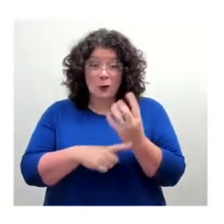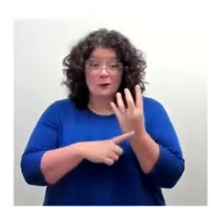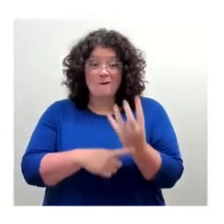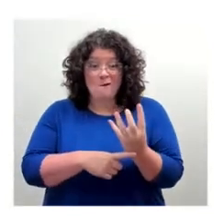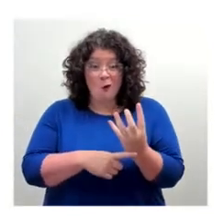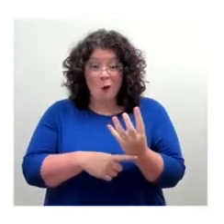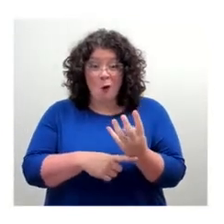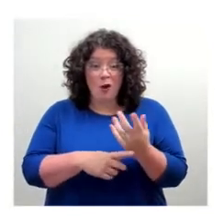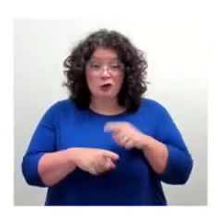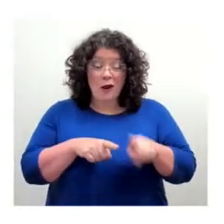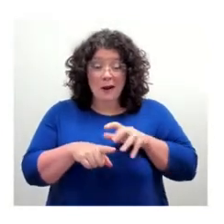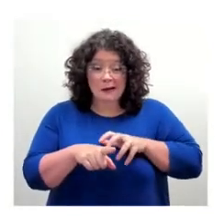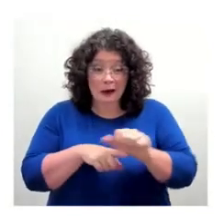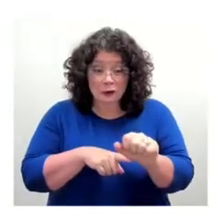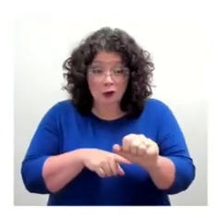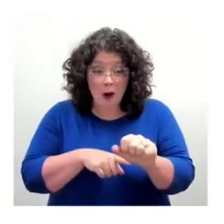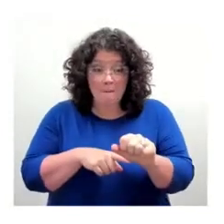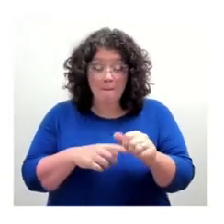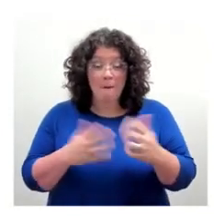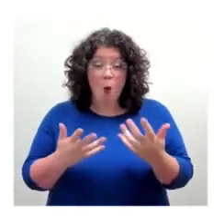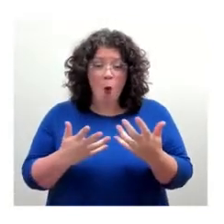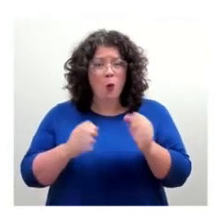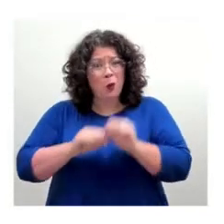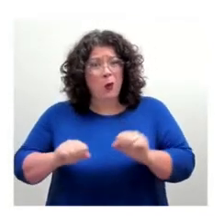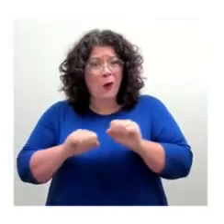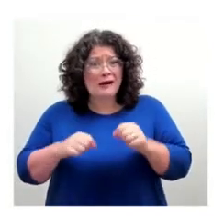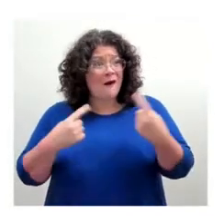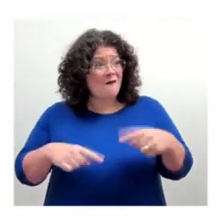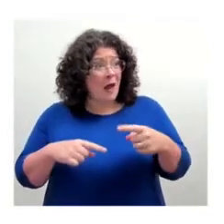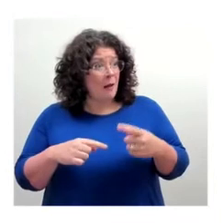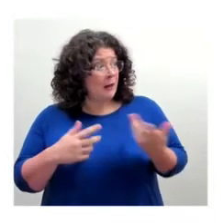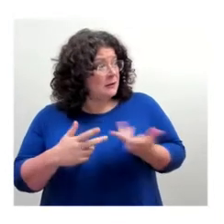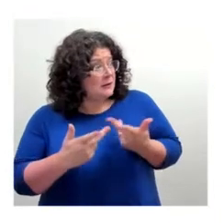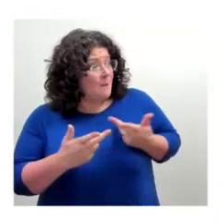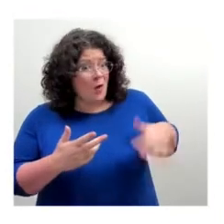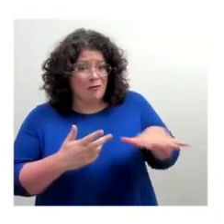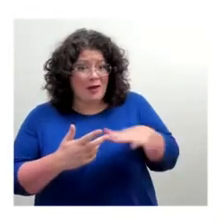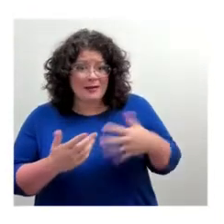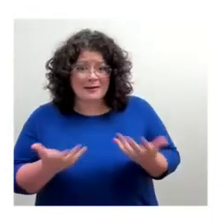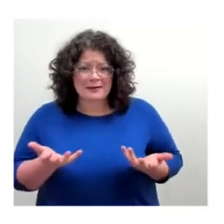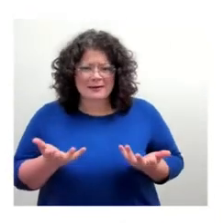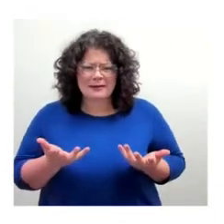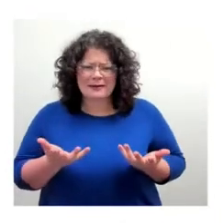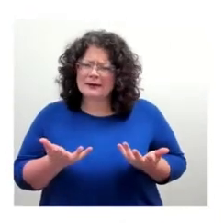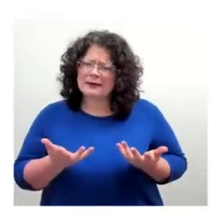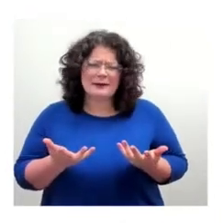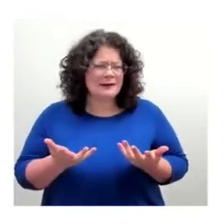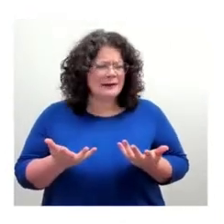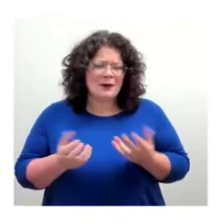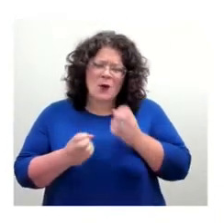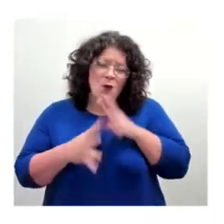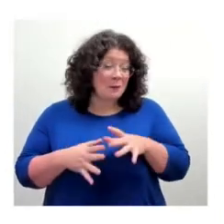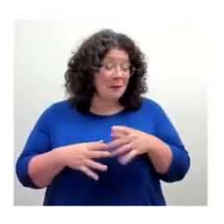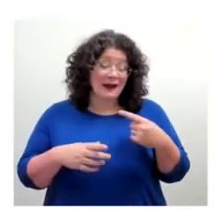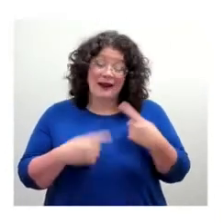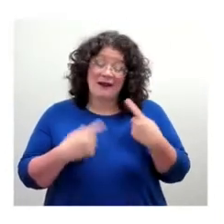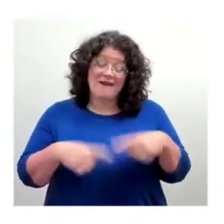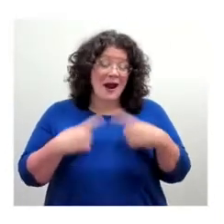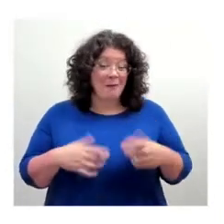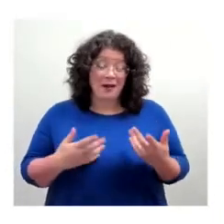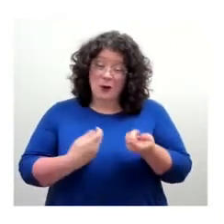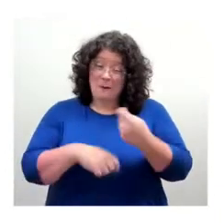4 that did the description. So whatever channel originally created Outlander, didn't do audio description, but Channel 4 did.